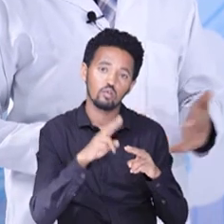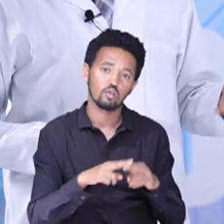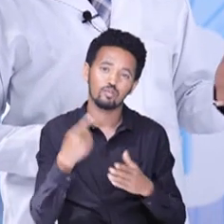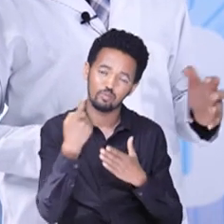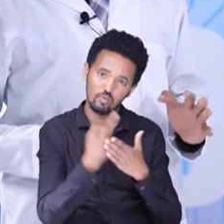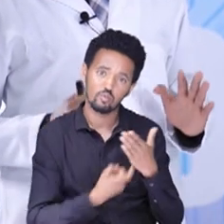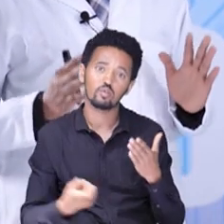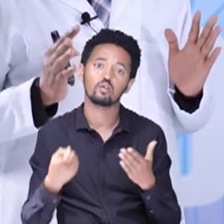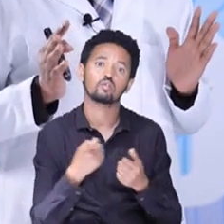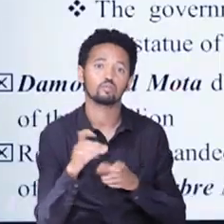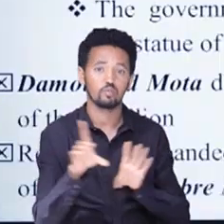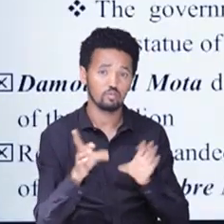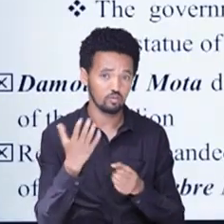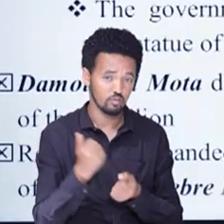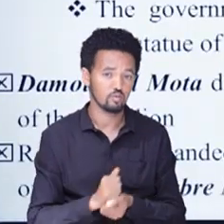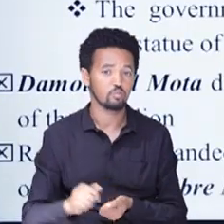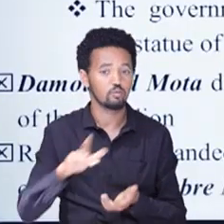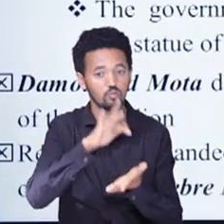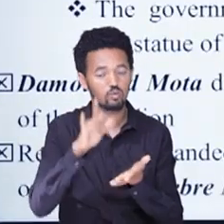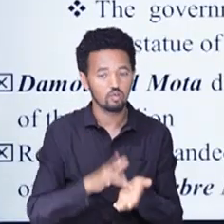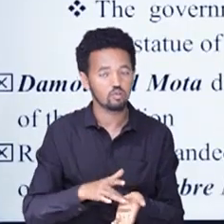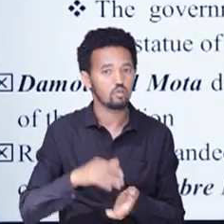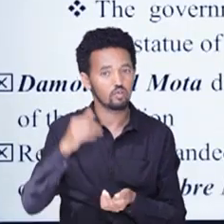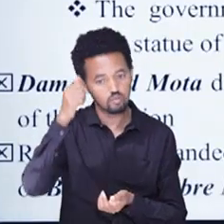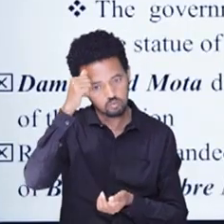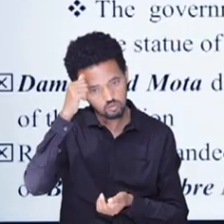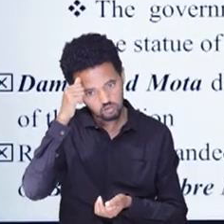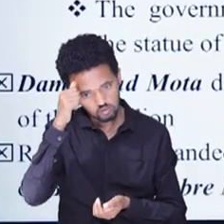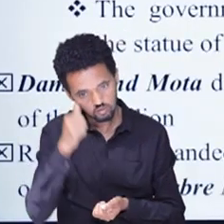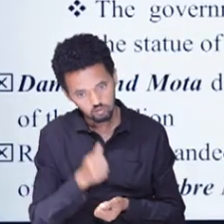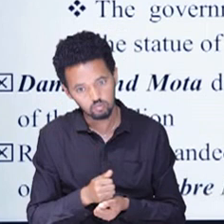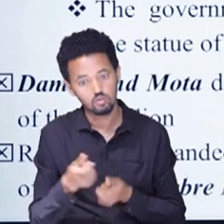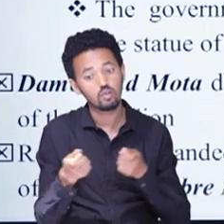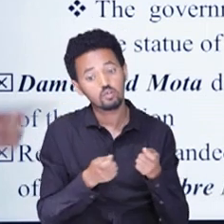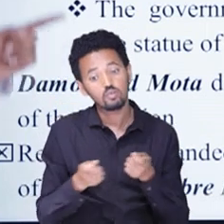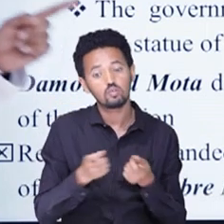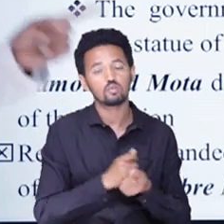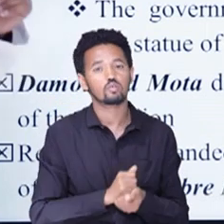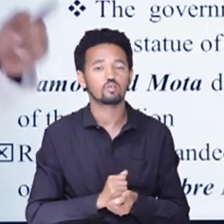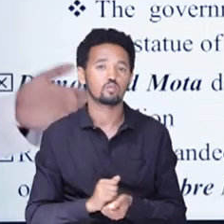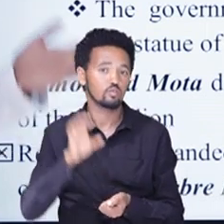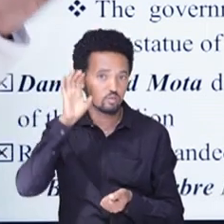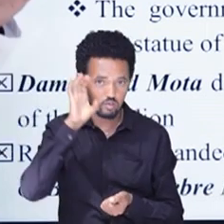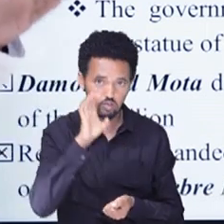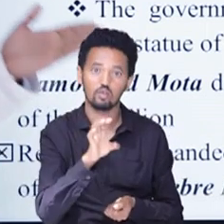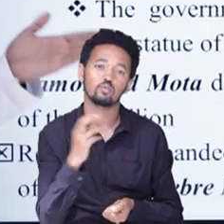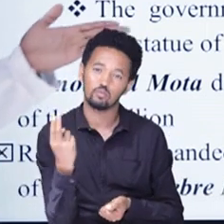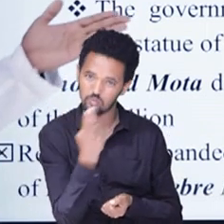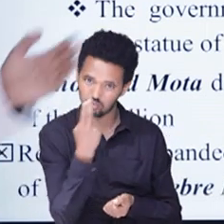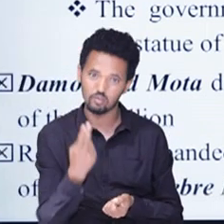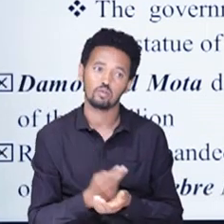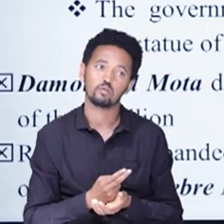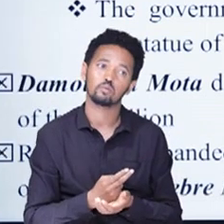tax. Second one, maladministration. The other cause, the government forced to contribute to erect the statue